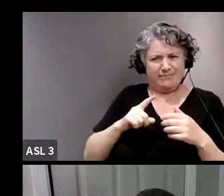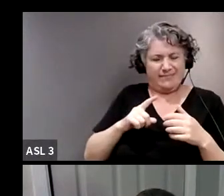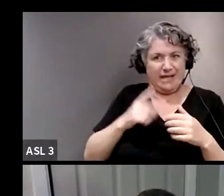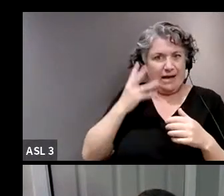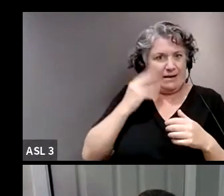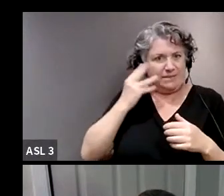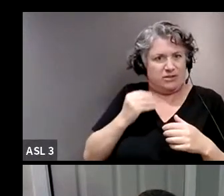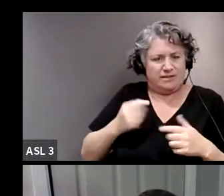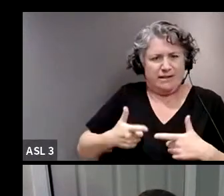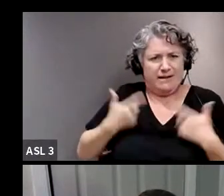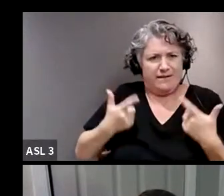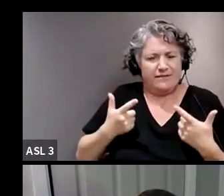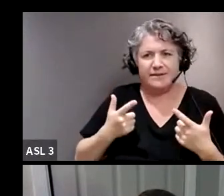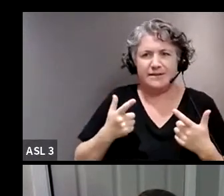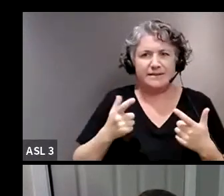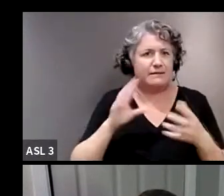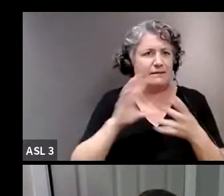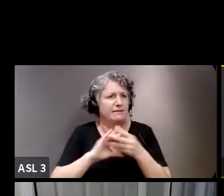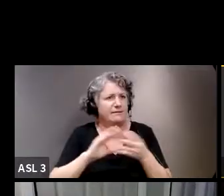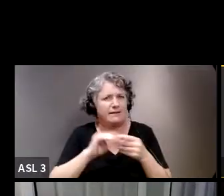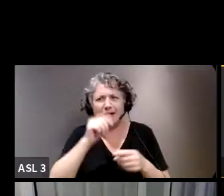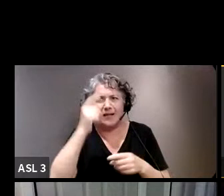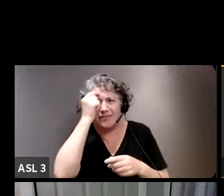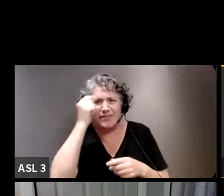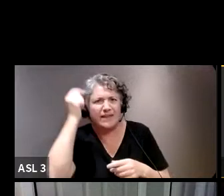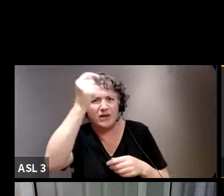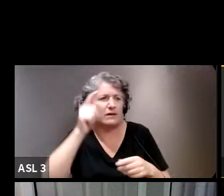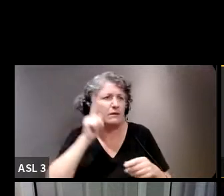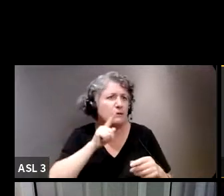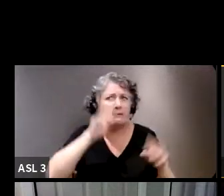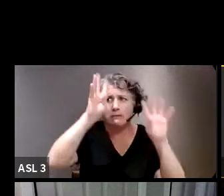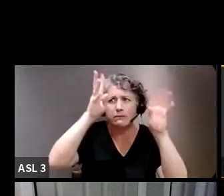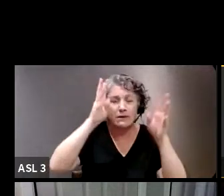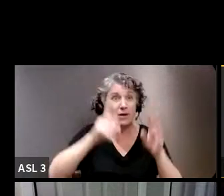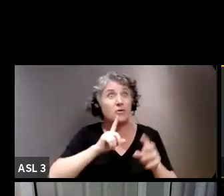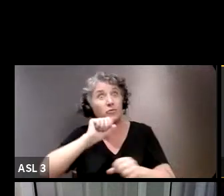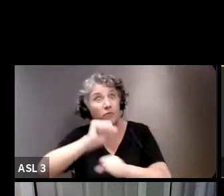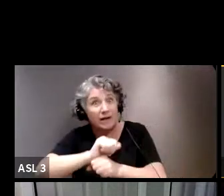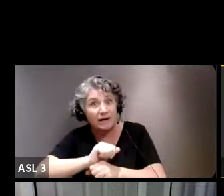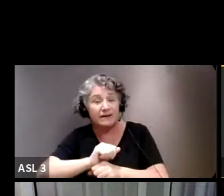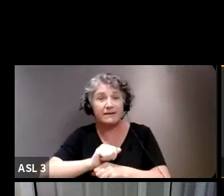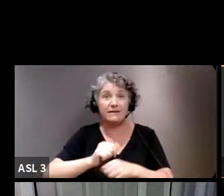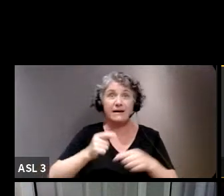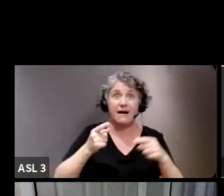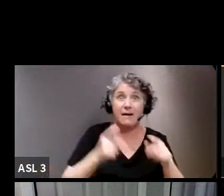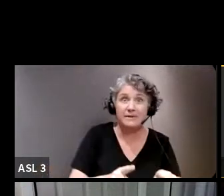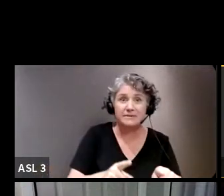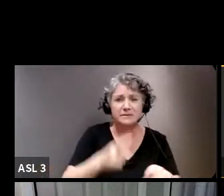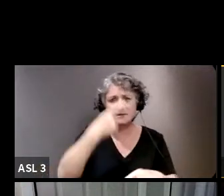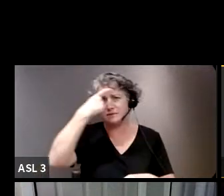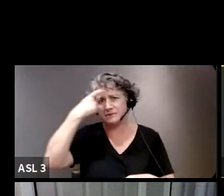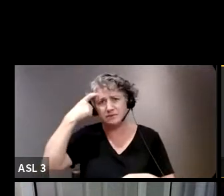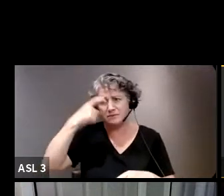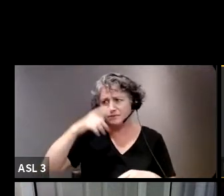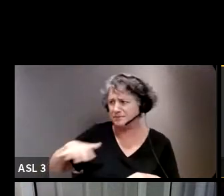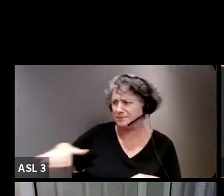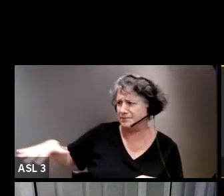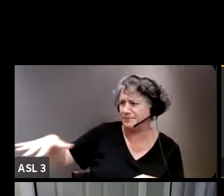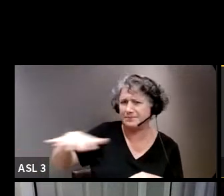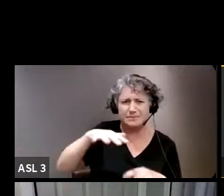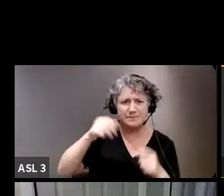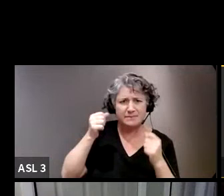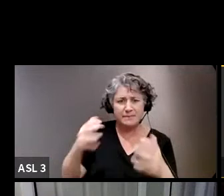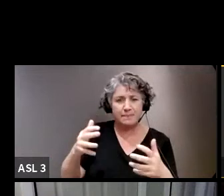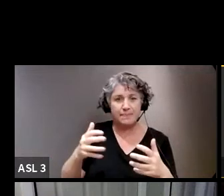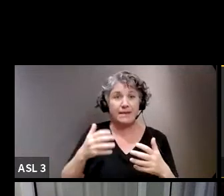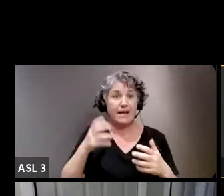things that happen in in theory it's it's it's real and it happens and it's traumatizing to folks um i've heard members on this